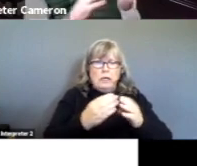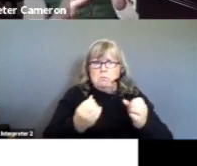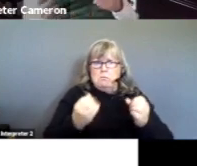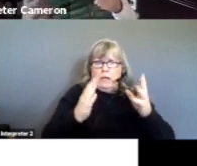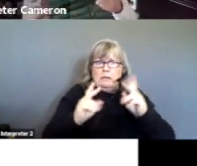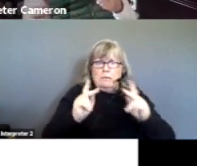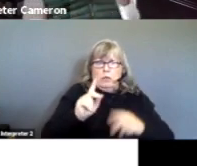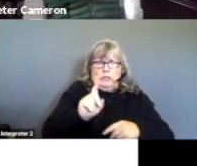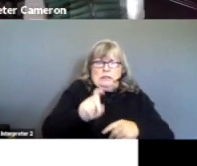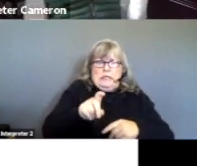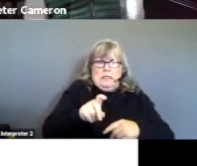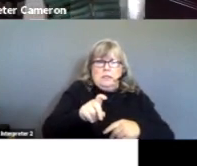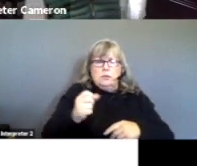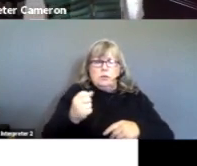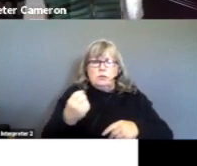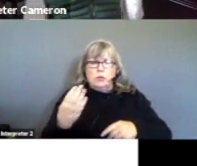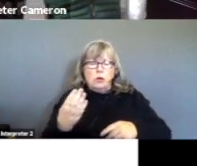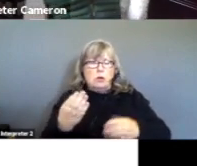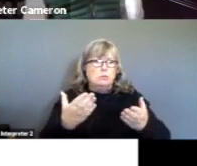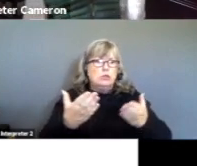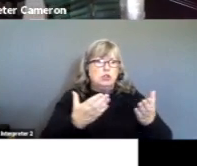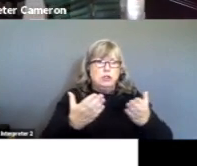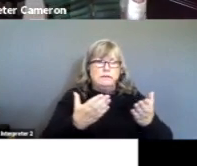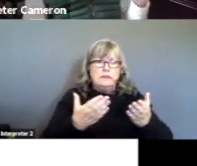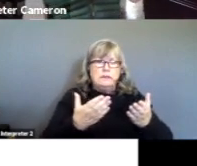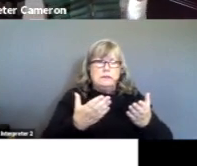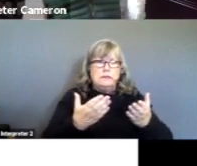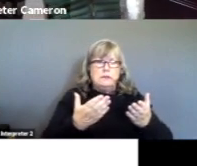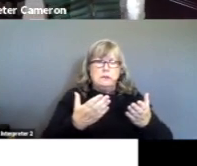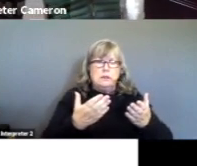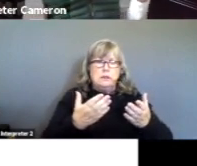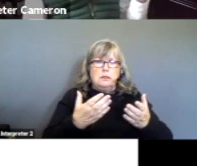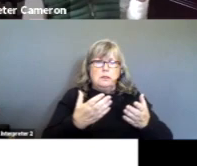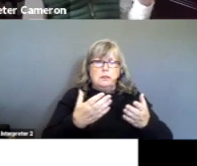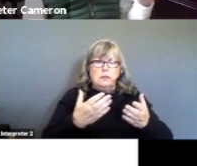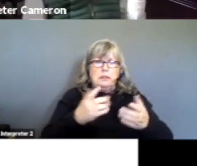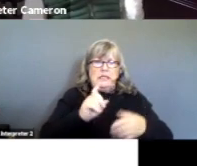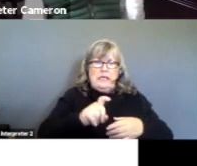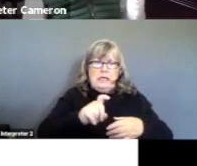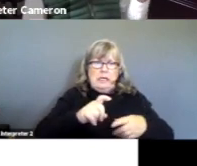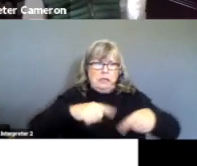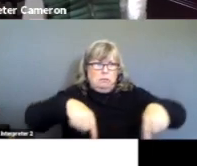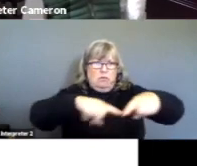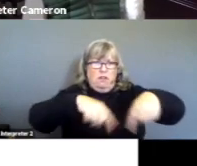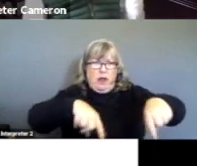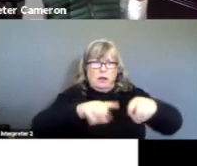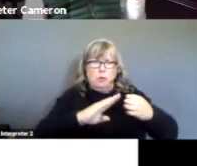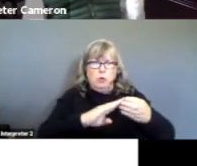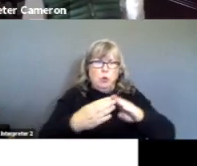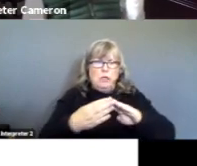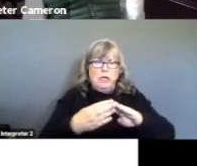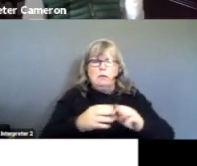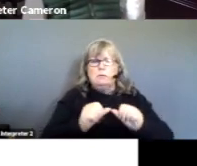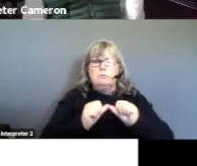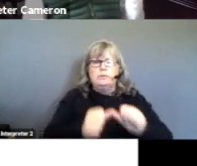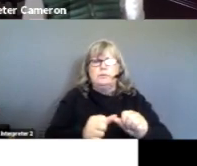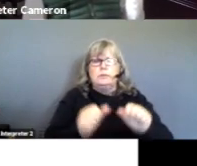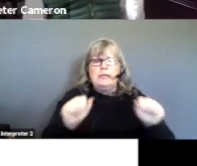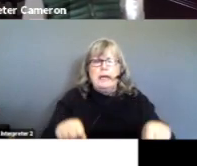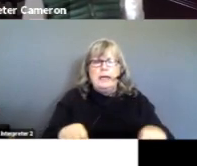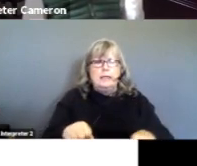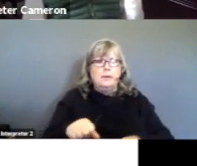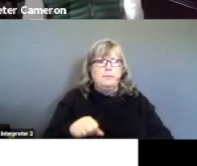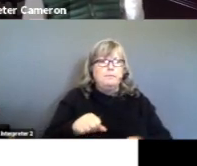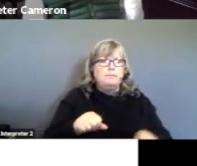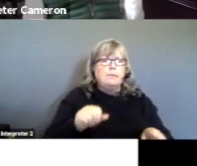jobs and the services that communities need. And I'll give you tons of examples, but here's a great site. Co-op